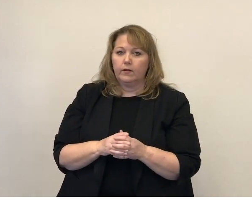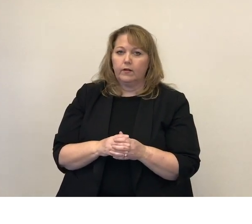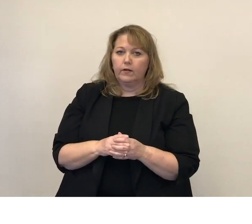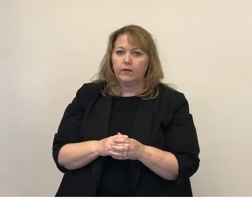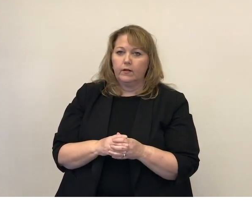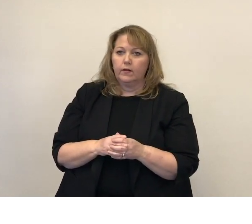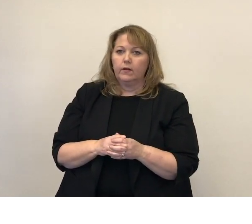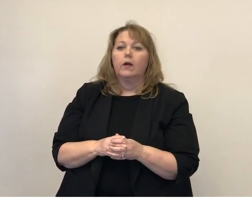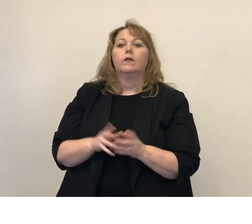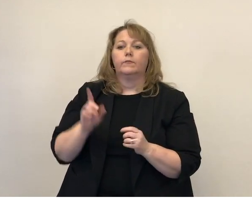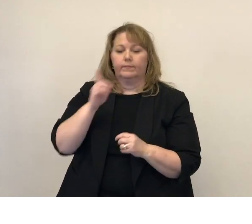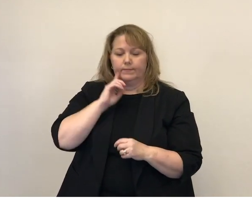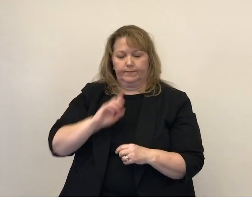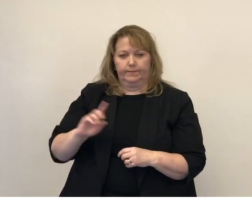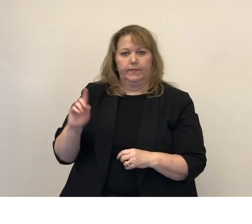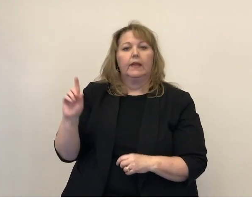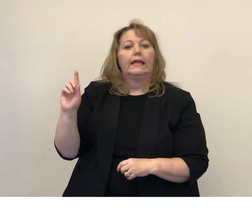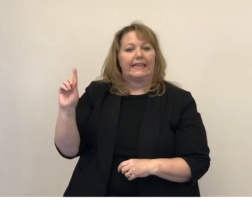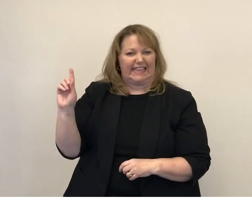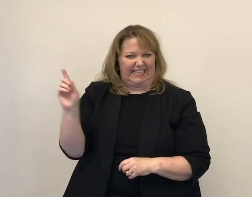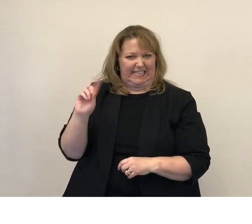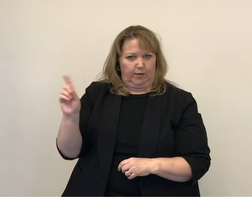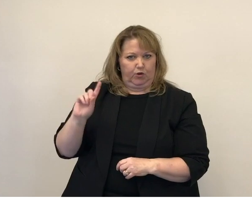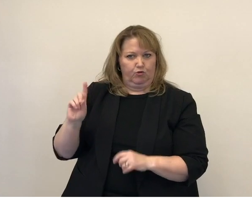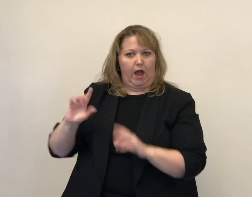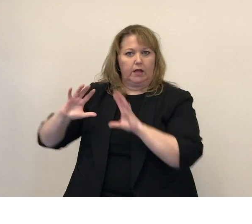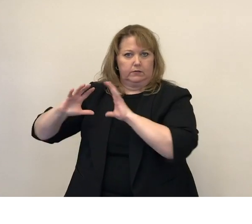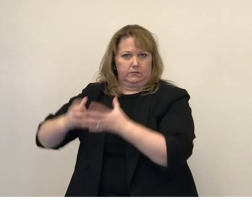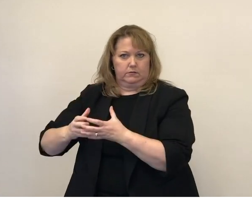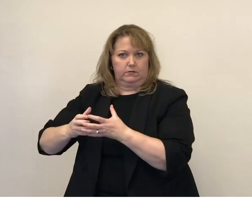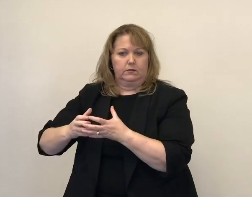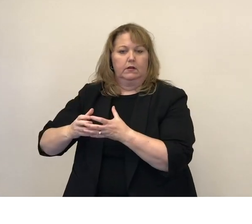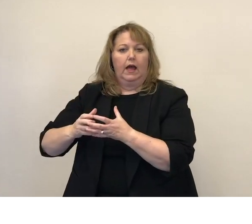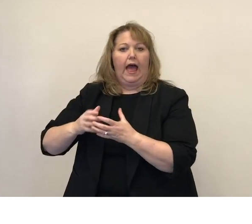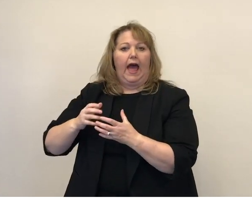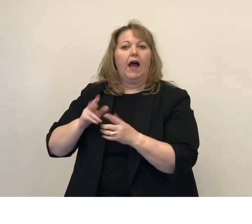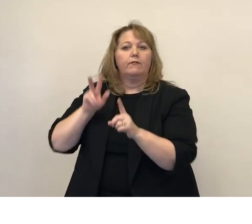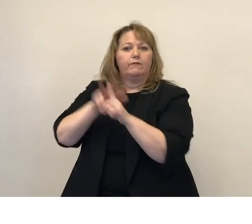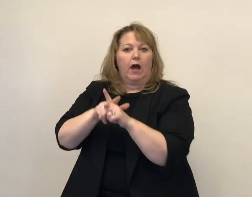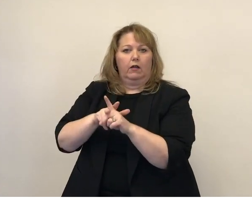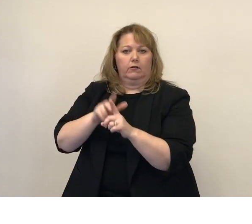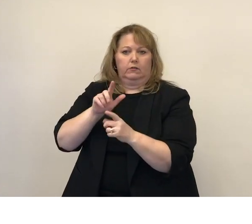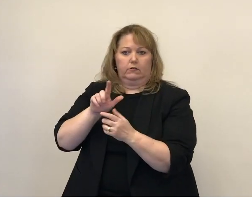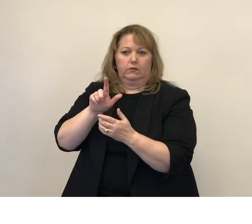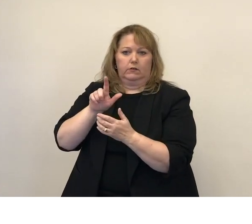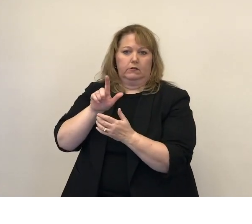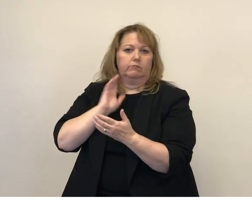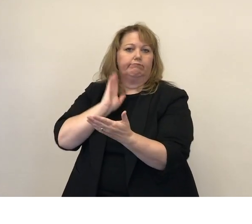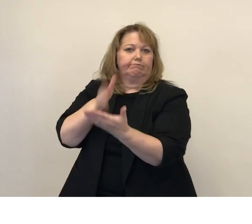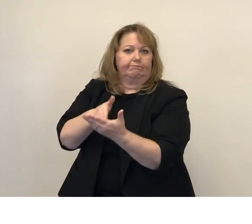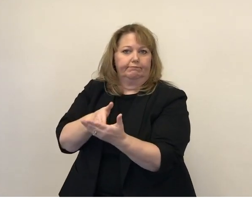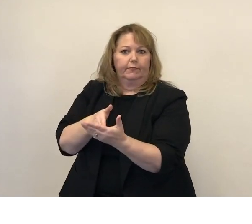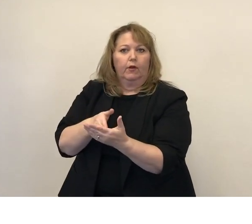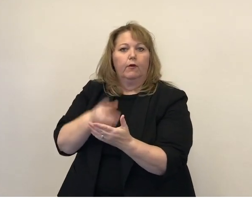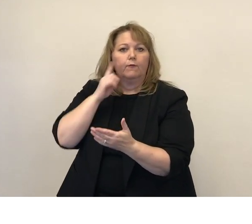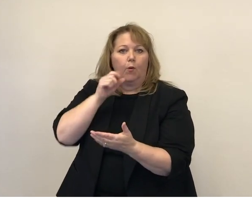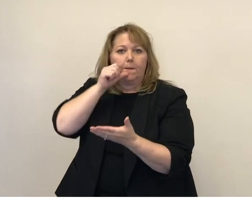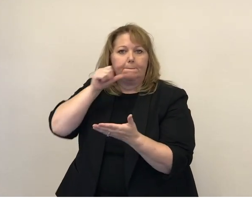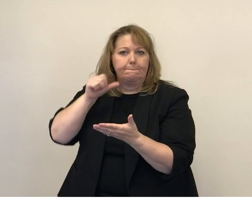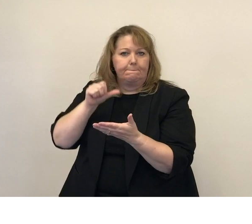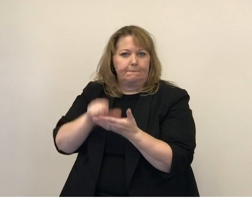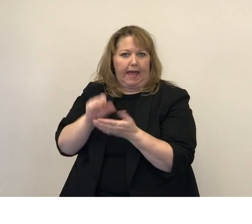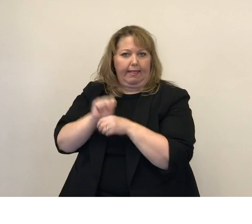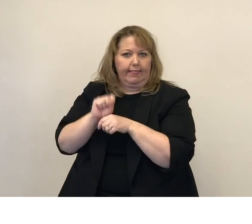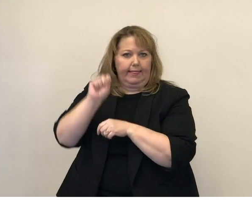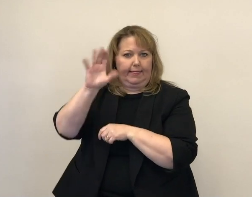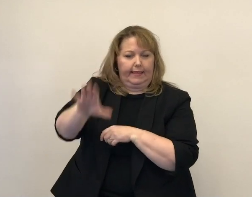filed a lawsuit hoping for changes to the mail-in primary in June proposed by Secretary of State Zagafsky. Do